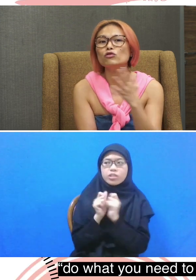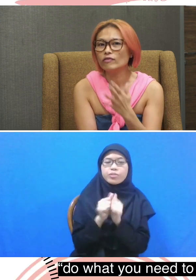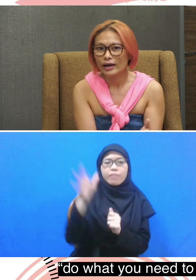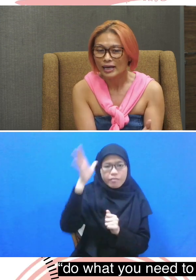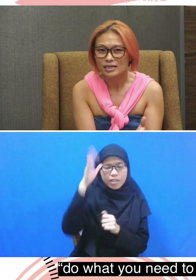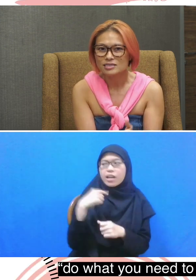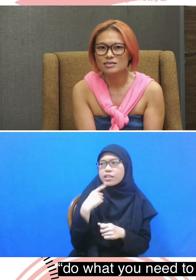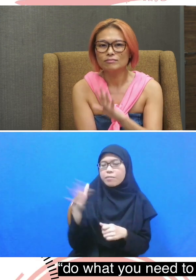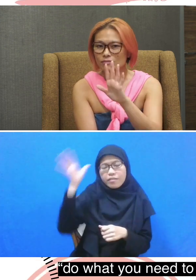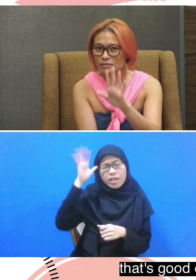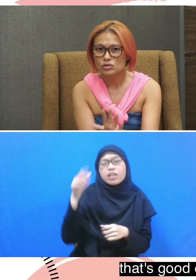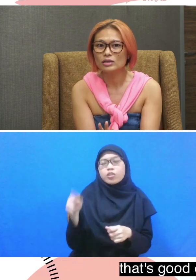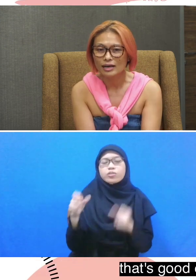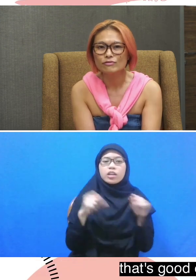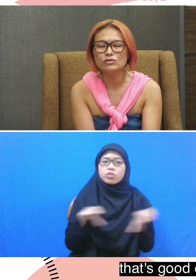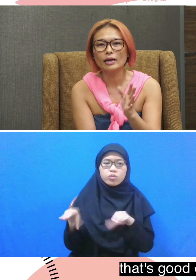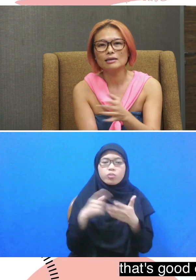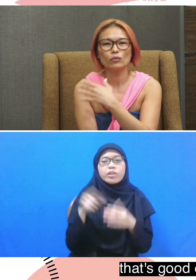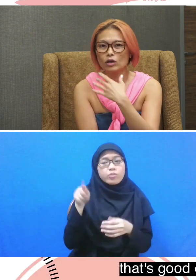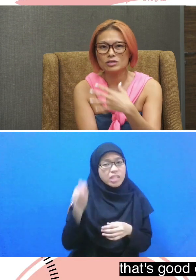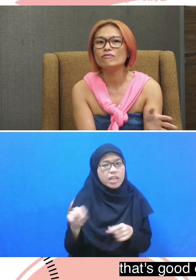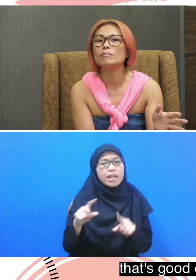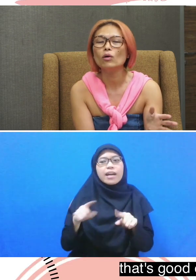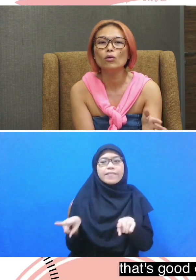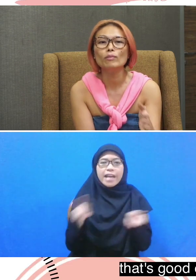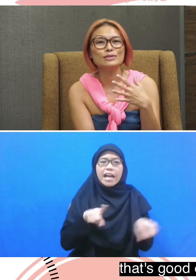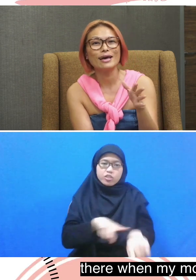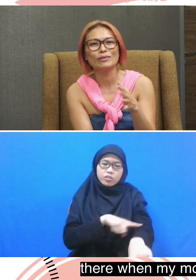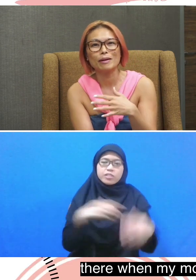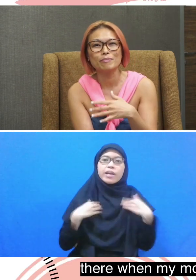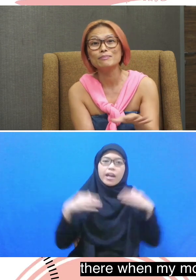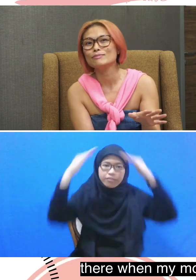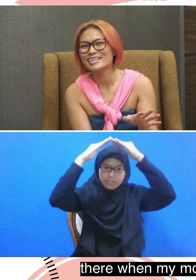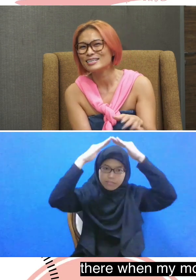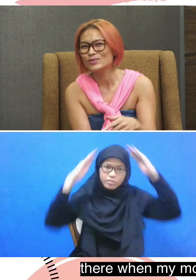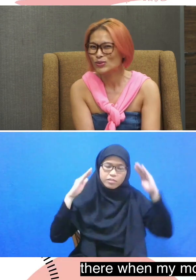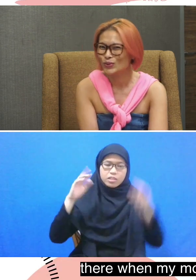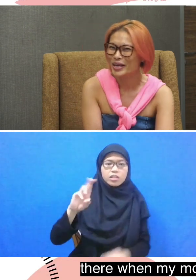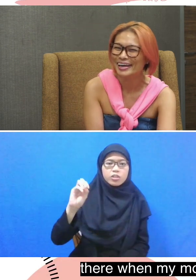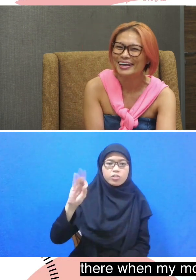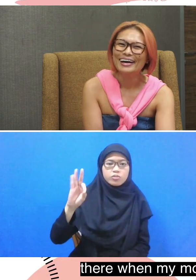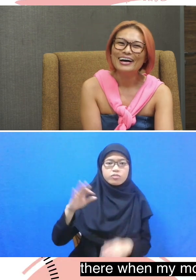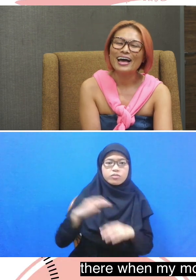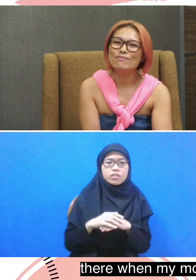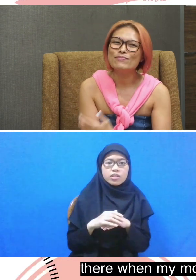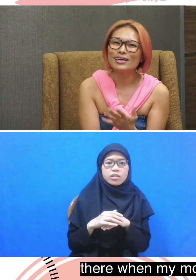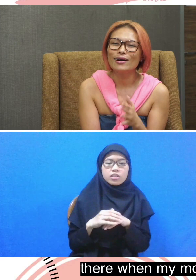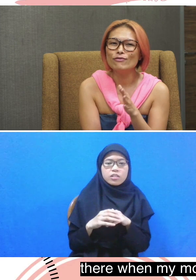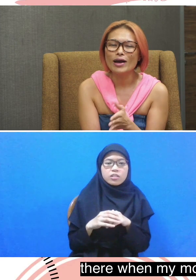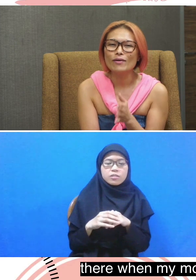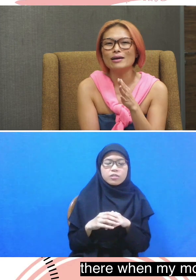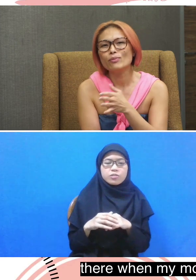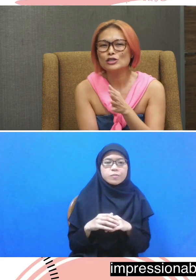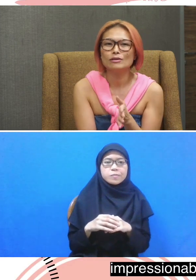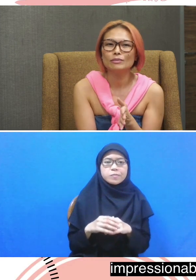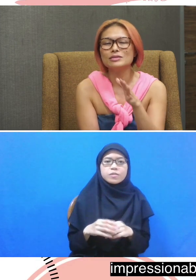roof over our heads, that's good enough. So we lost our family home. I was there when my mom's Mercedes was towed away. And being a